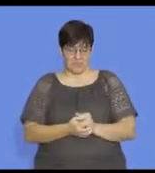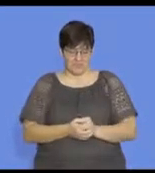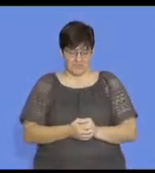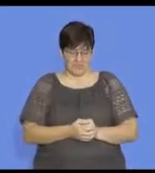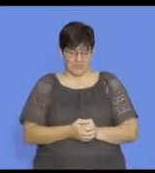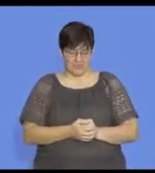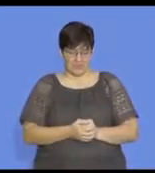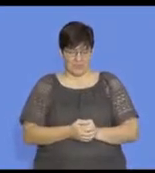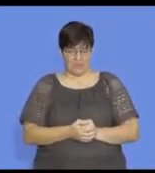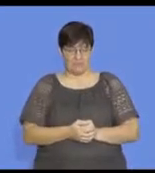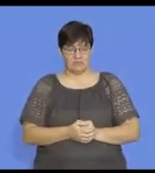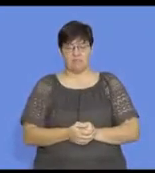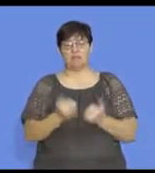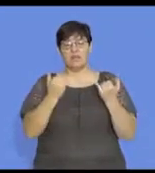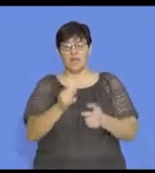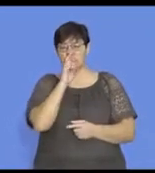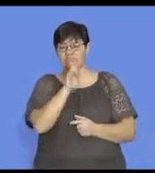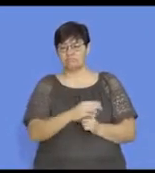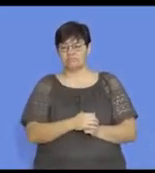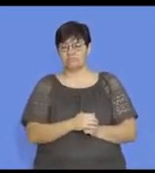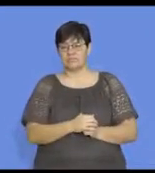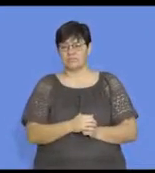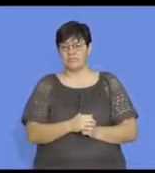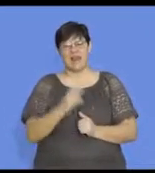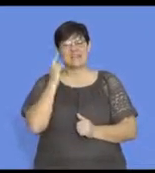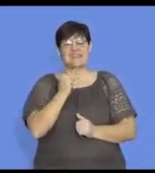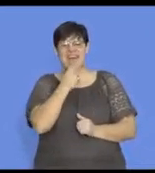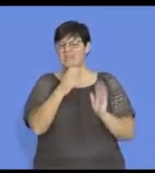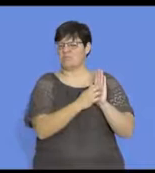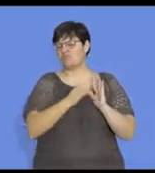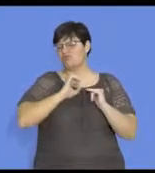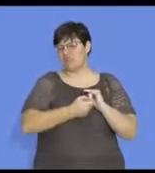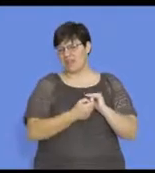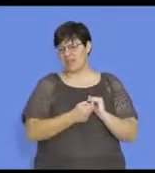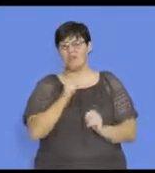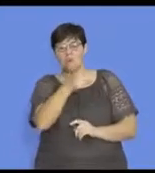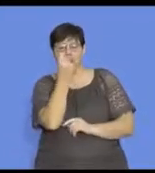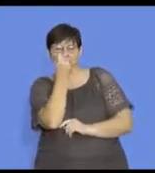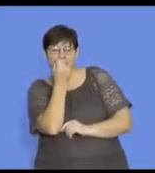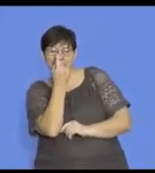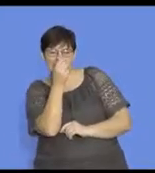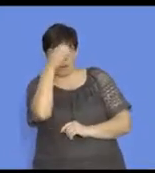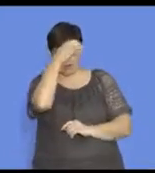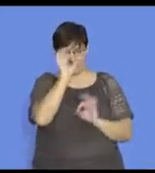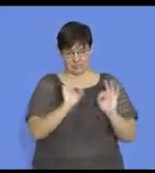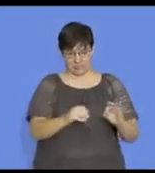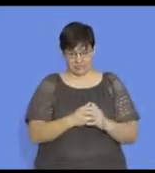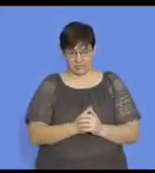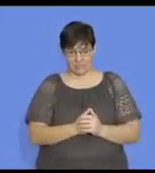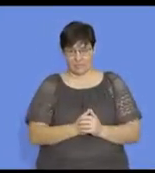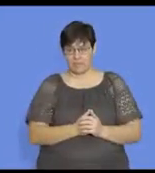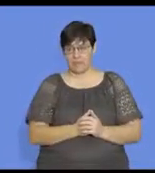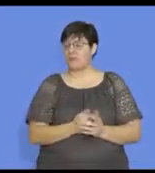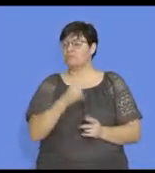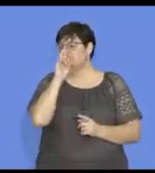Okay, so guys, have a look here. I've tried to put nice pictures on so that you can understand the concept. So next time you go and have a